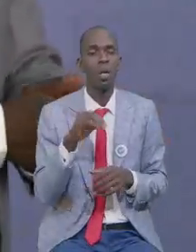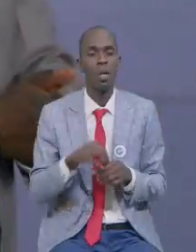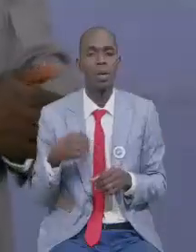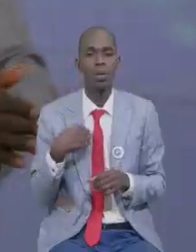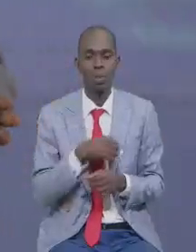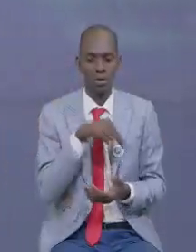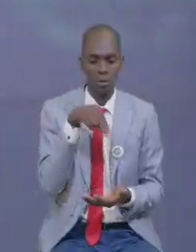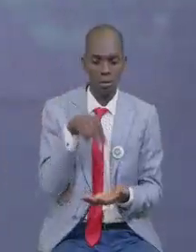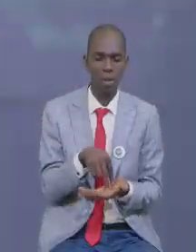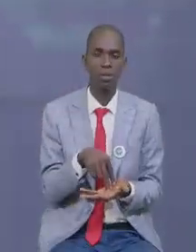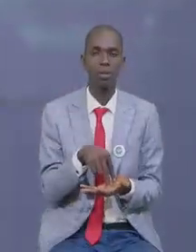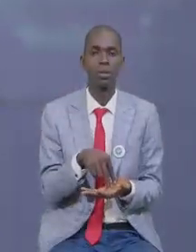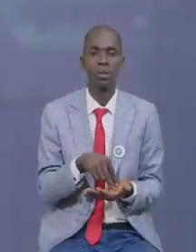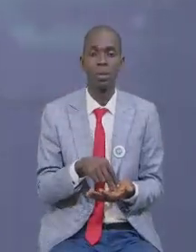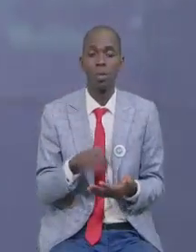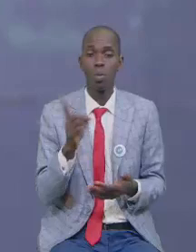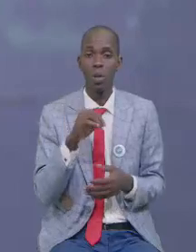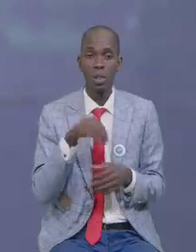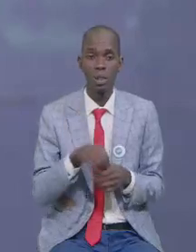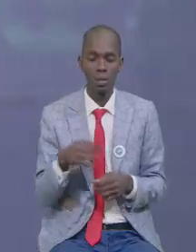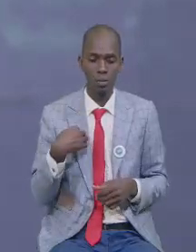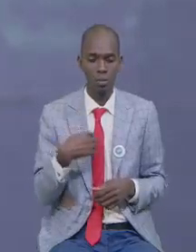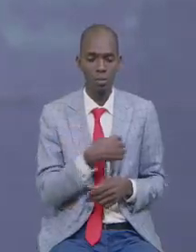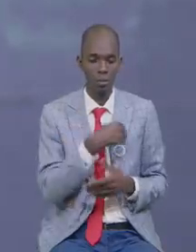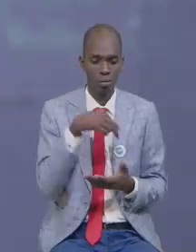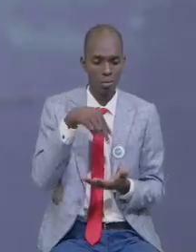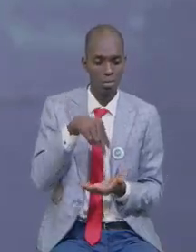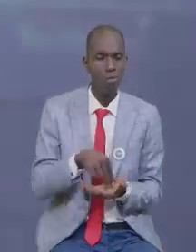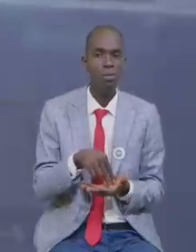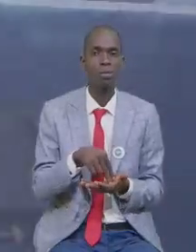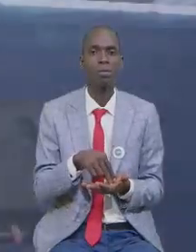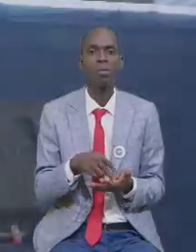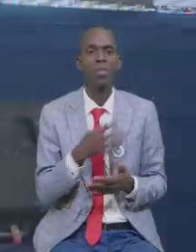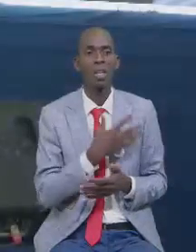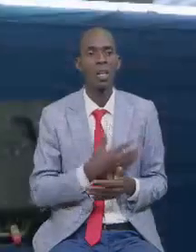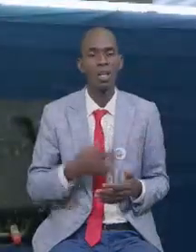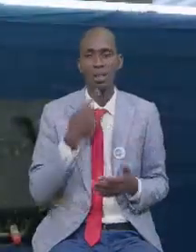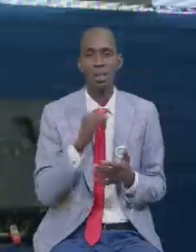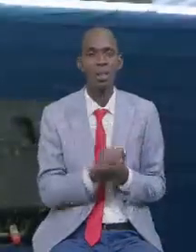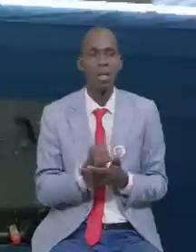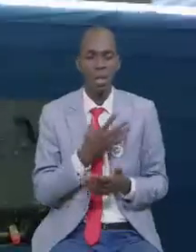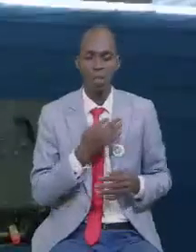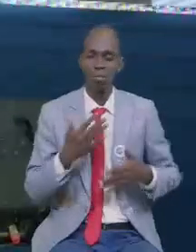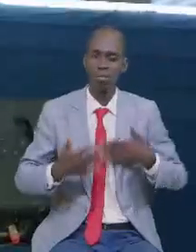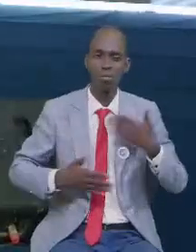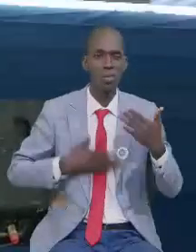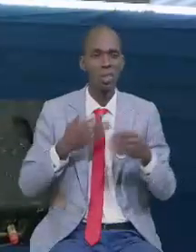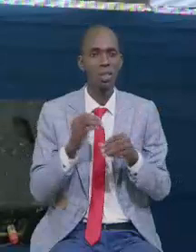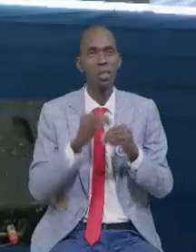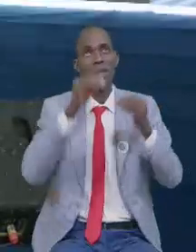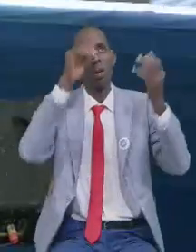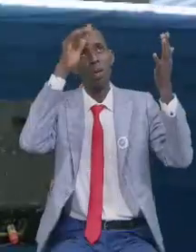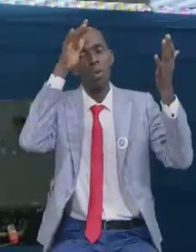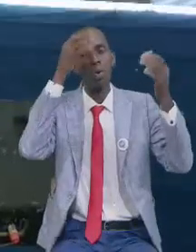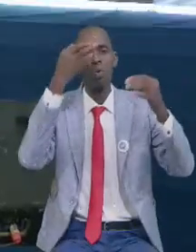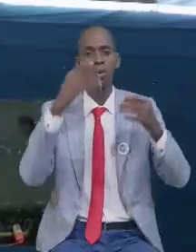stand. Wherein we stand. And then it says, and we rejoice in the hope of the